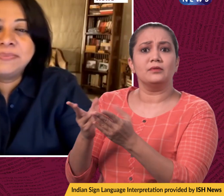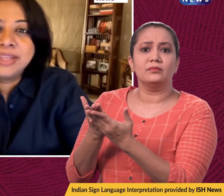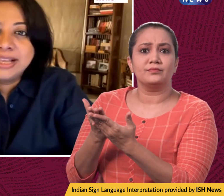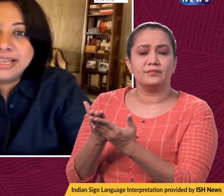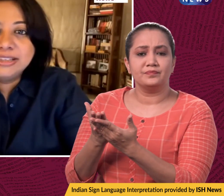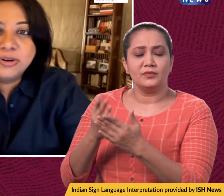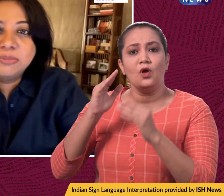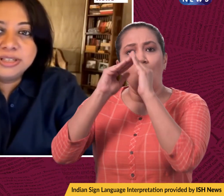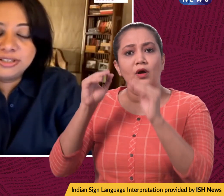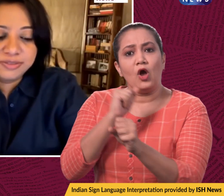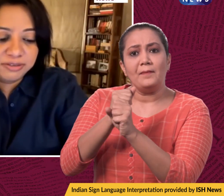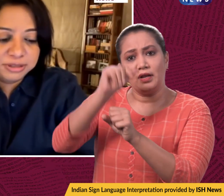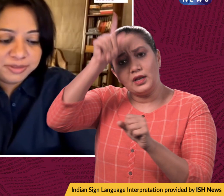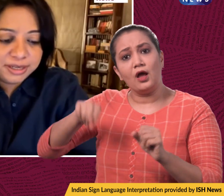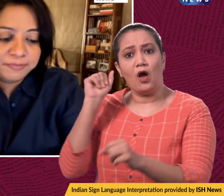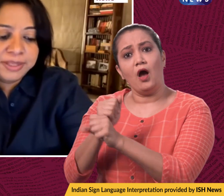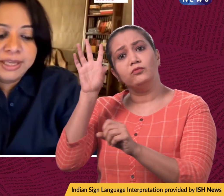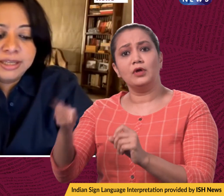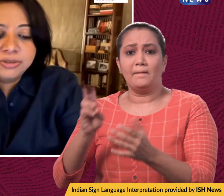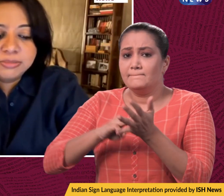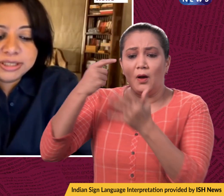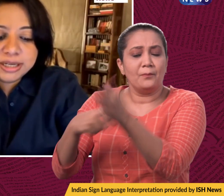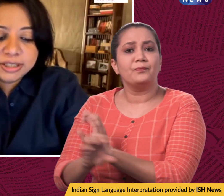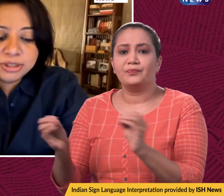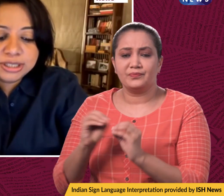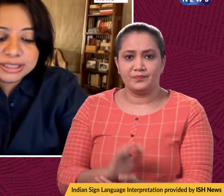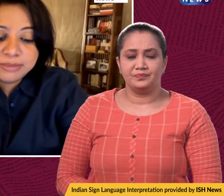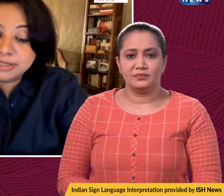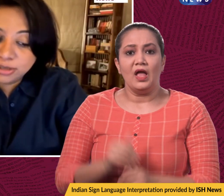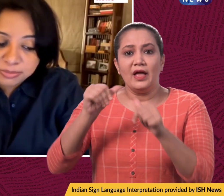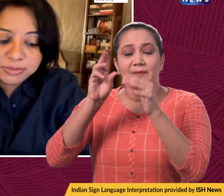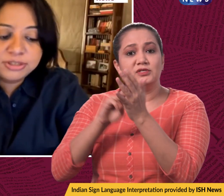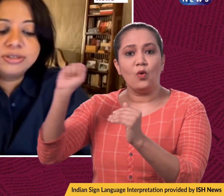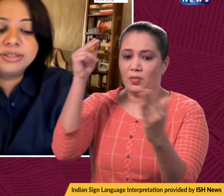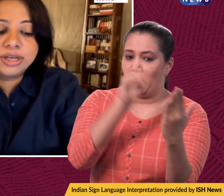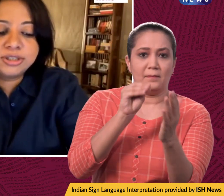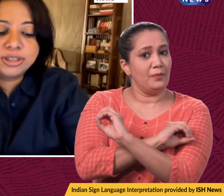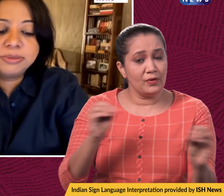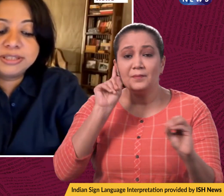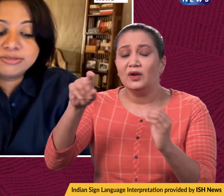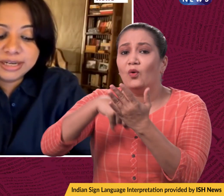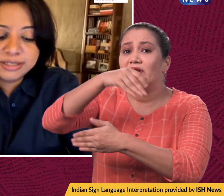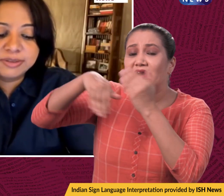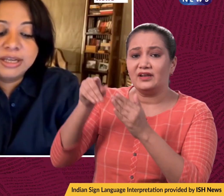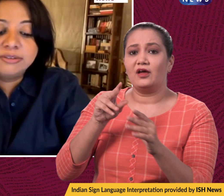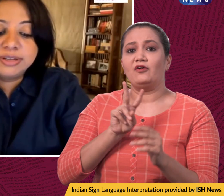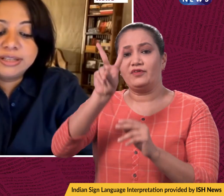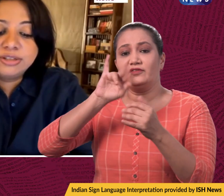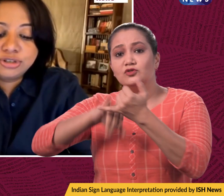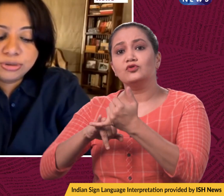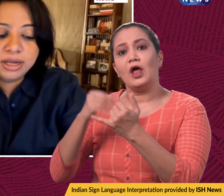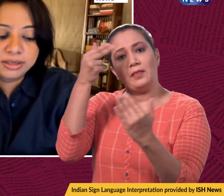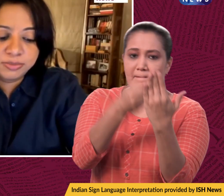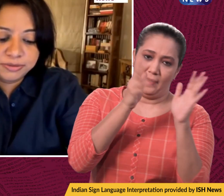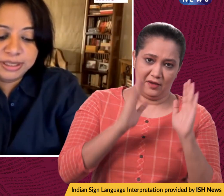minister in the Home Ministry of the Government of India. Union Minister Ajay Mishra's name has not been mentioned in the charge sheet, but his relative